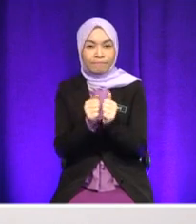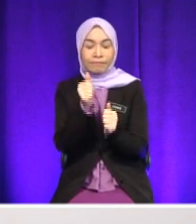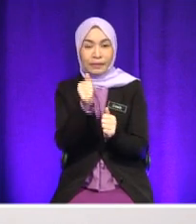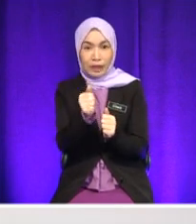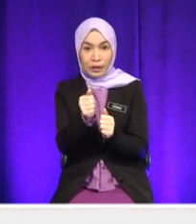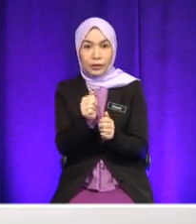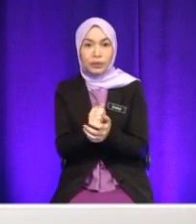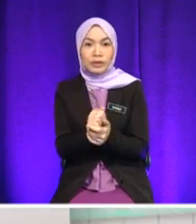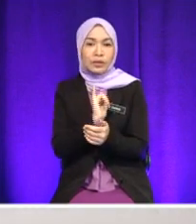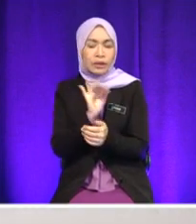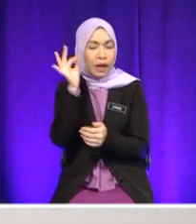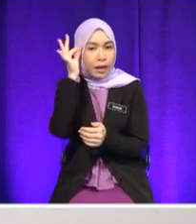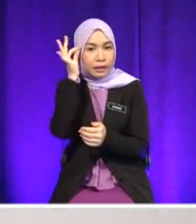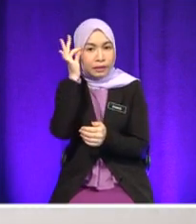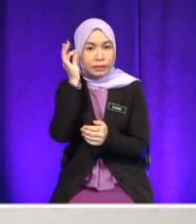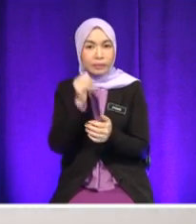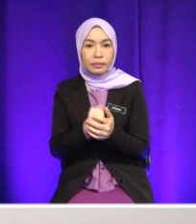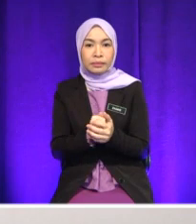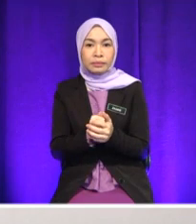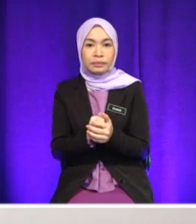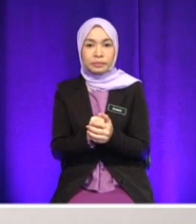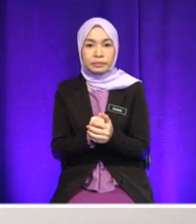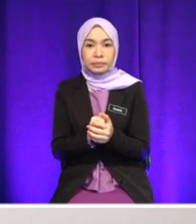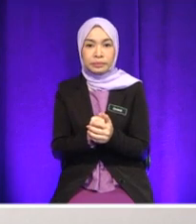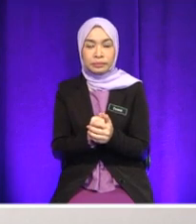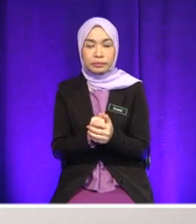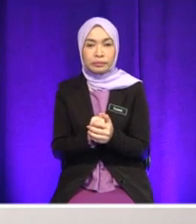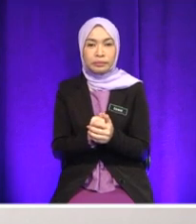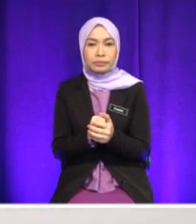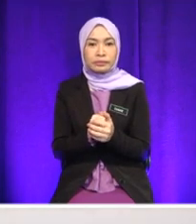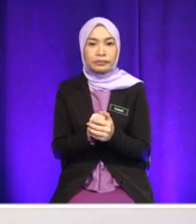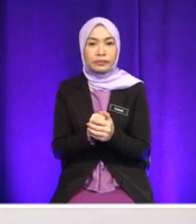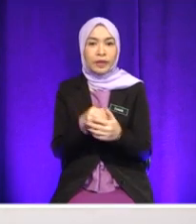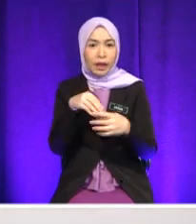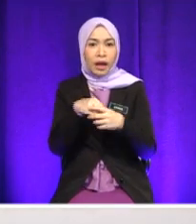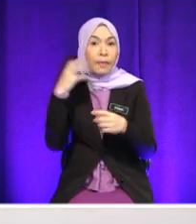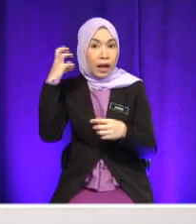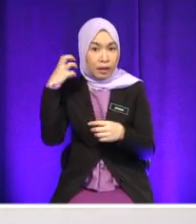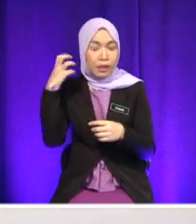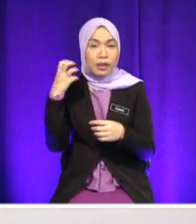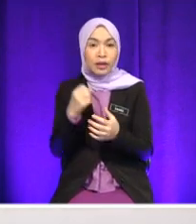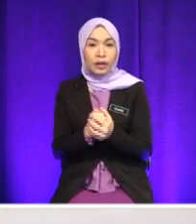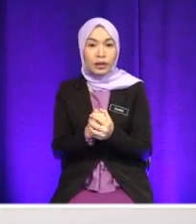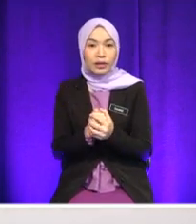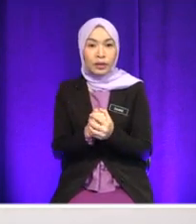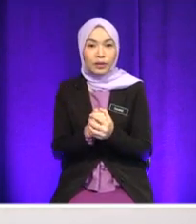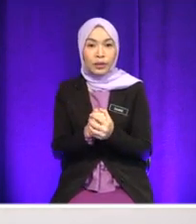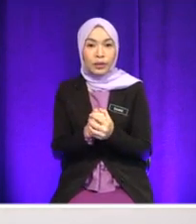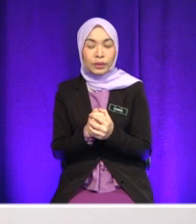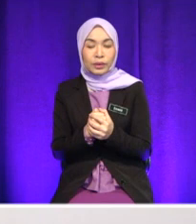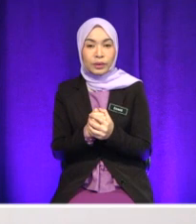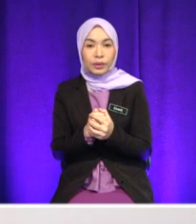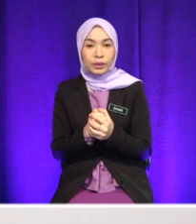shops. Furthermore, I think Hannah can also record a radio advertisement. Since a